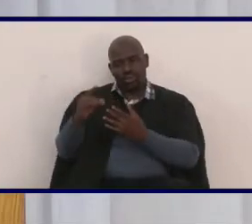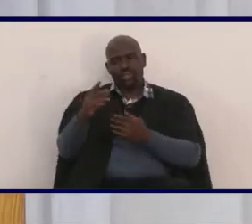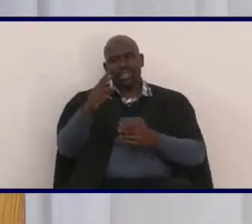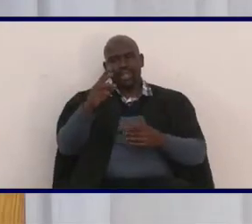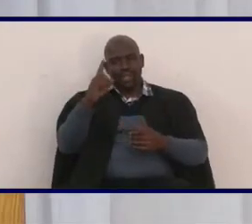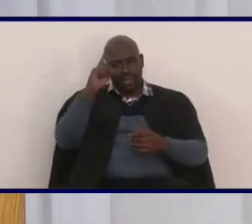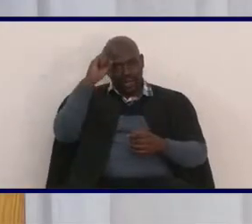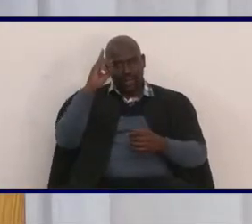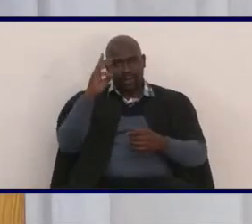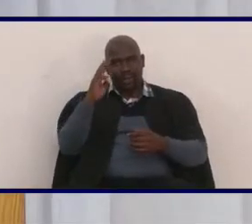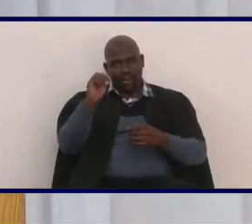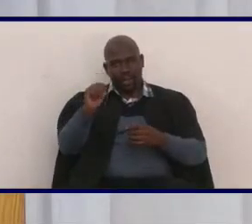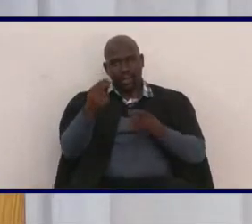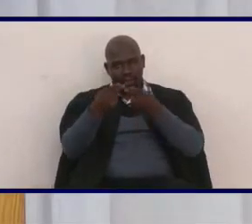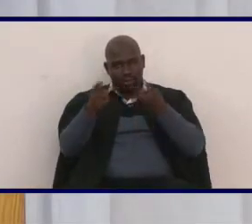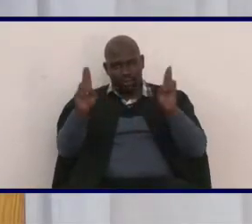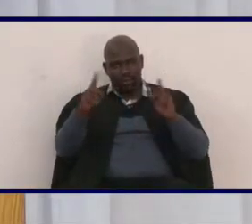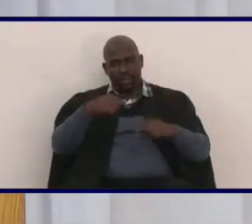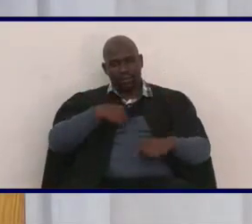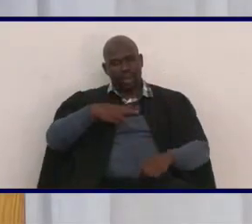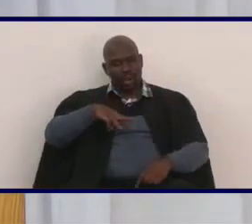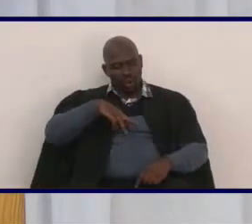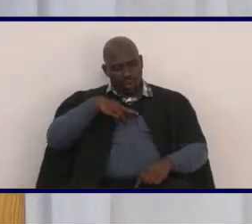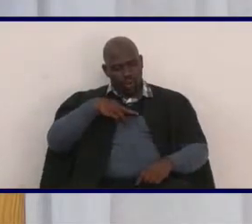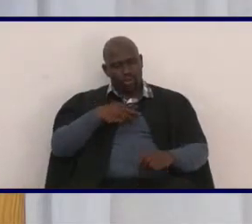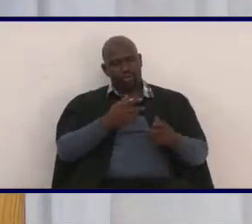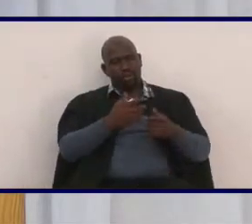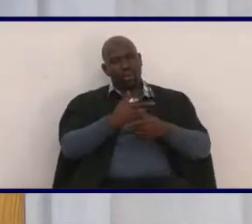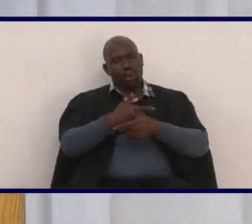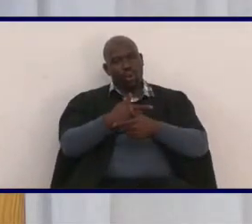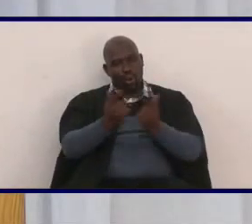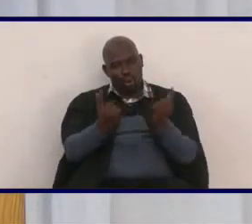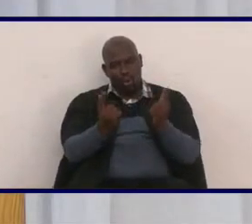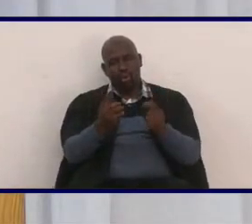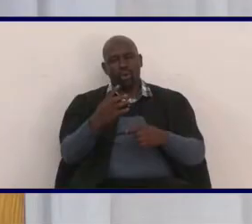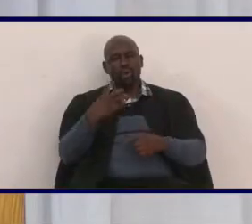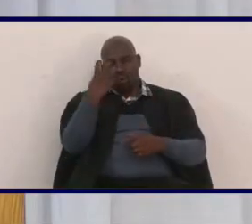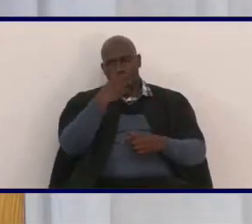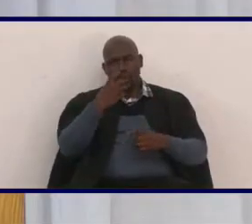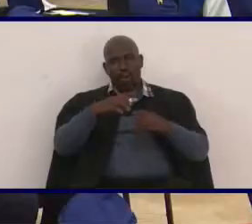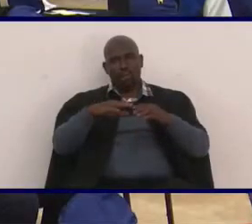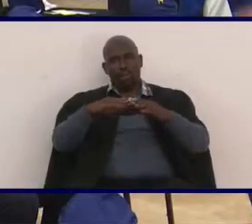mater. I wish you all a warm welcome. Many thanks.